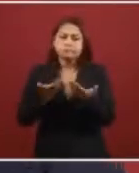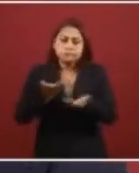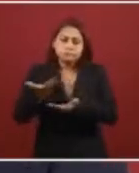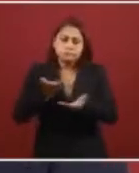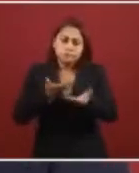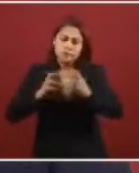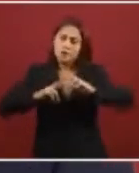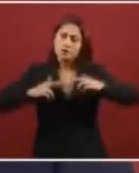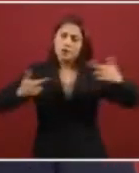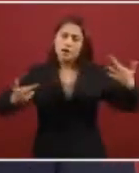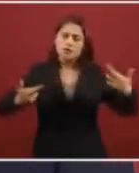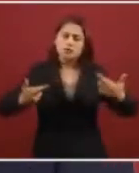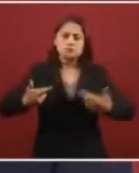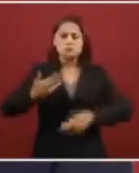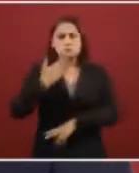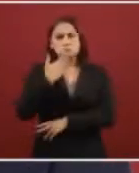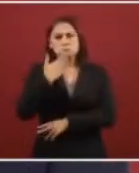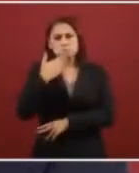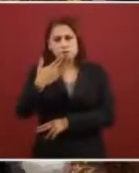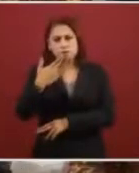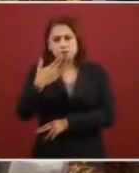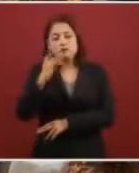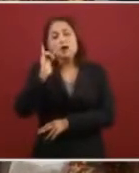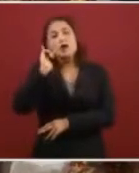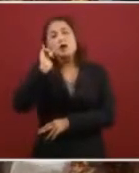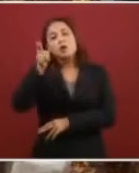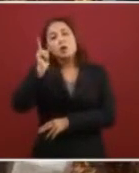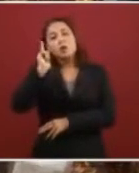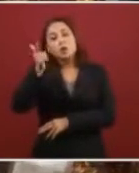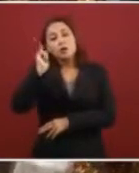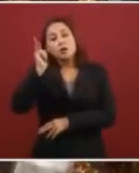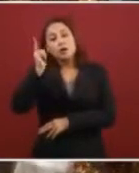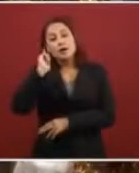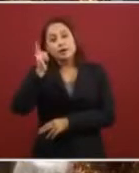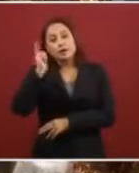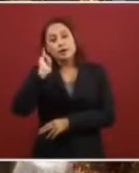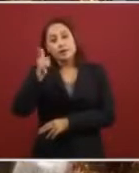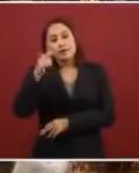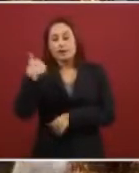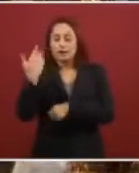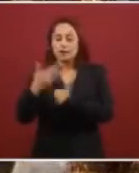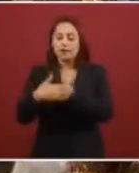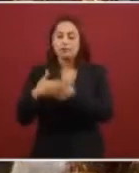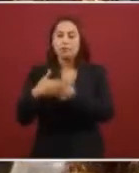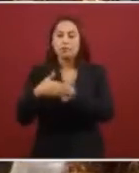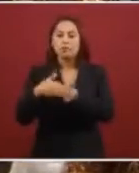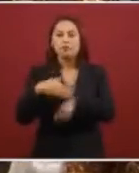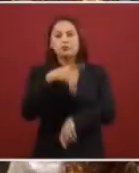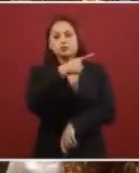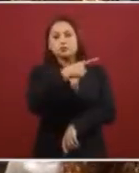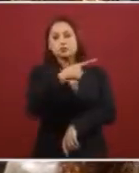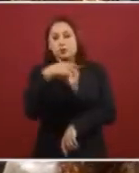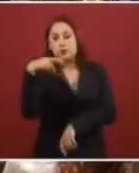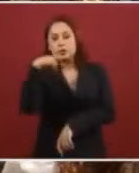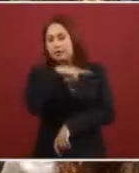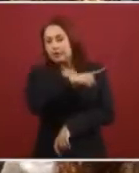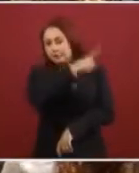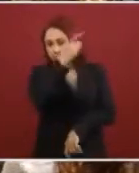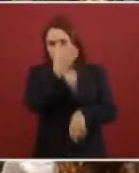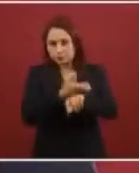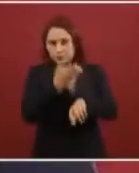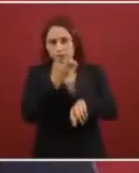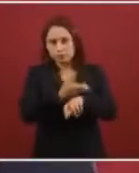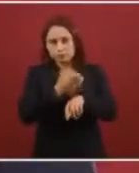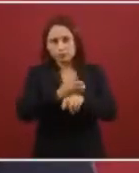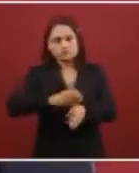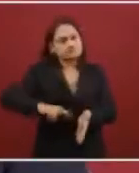esperemos are good. And que se apruebe en Estados Unidos that in lo más the US pronto they posible will approve el tratado. It as soon as possible,